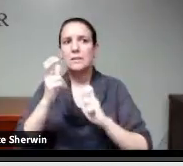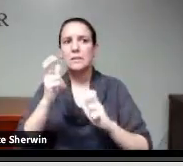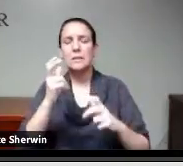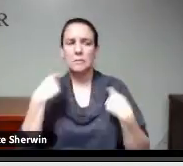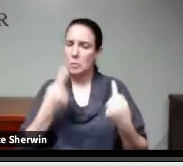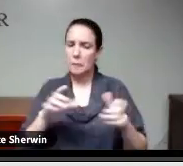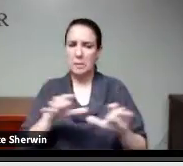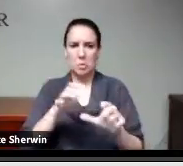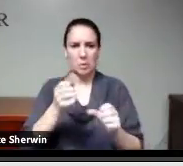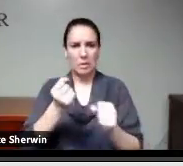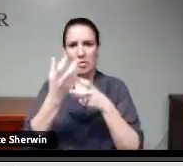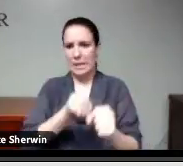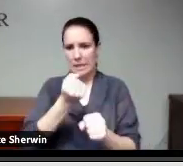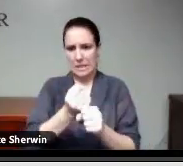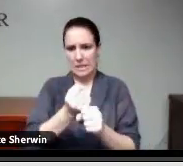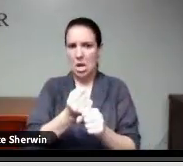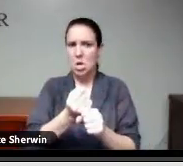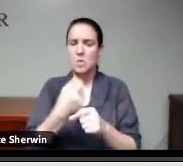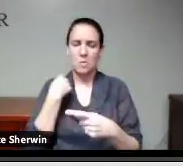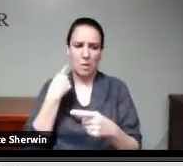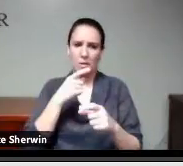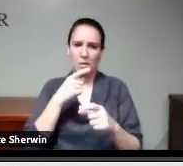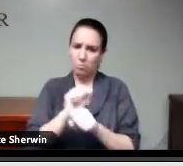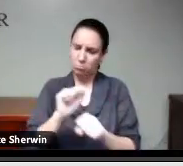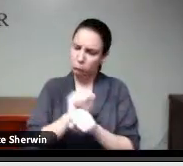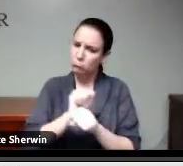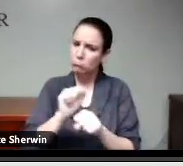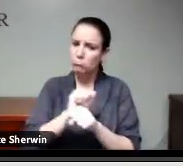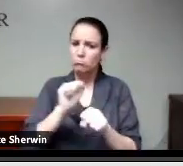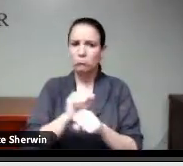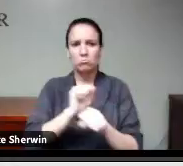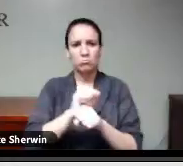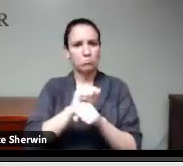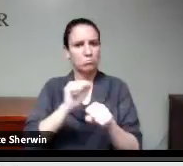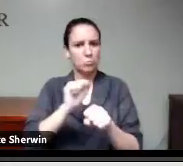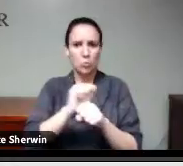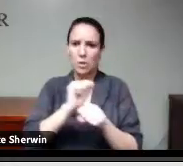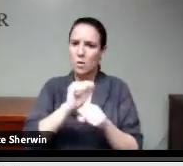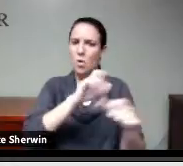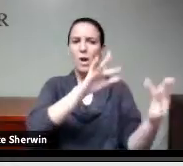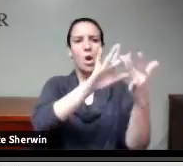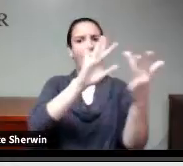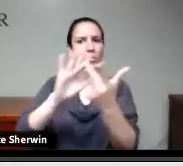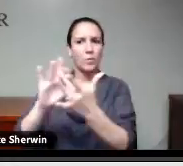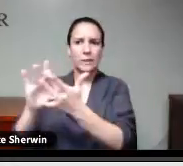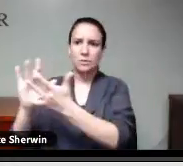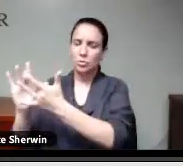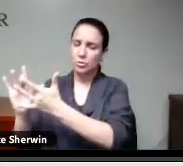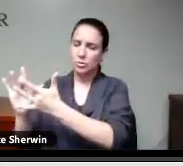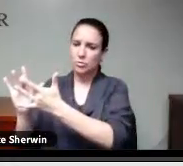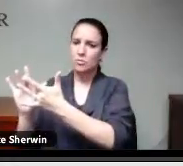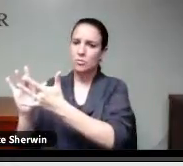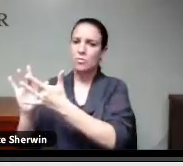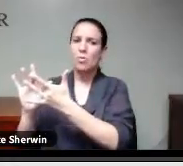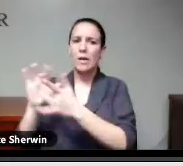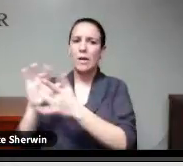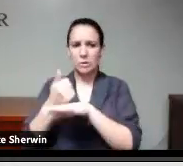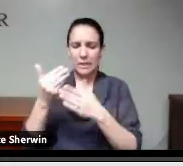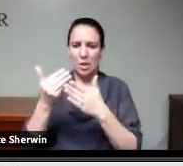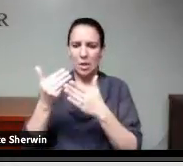been really rigorous as far as our outreach efforts and designing new ways of